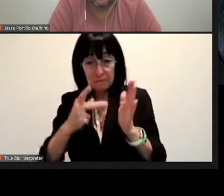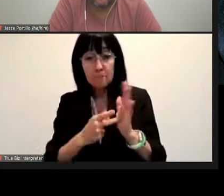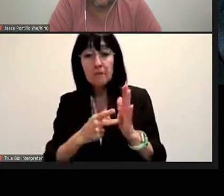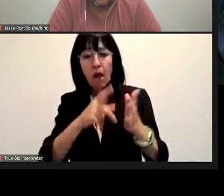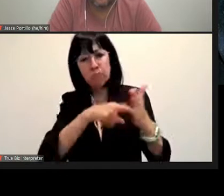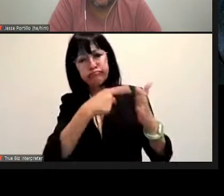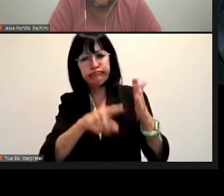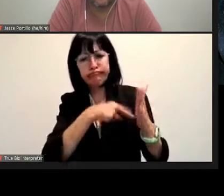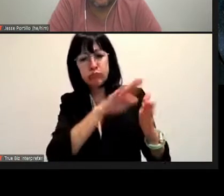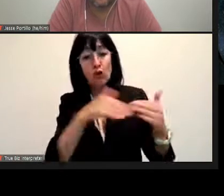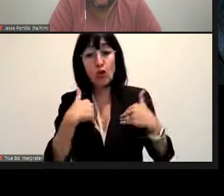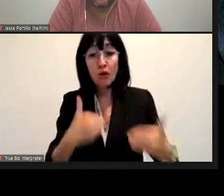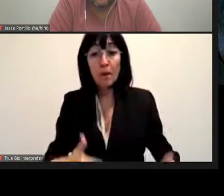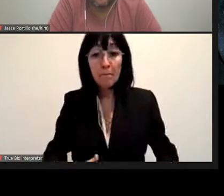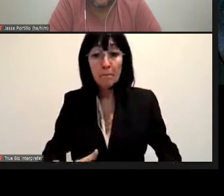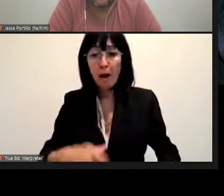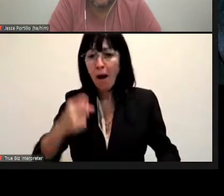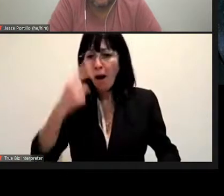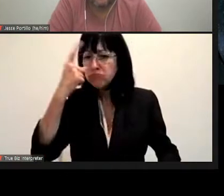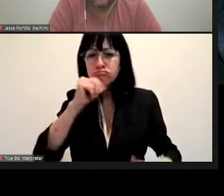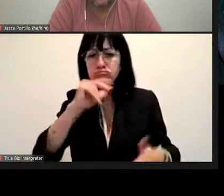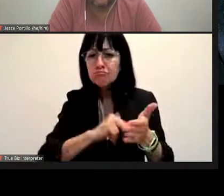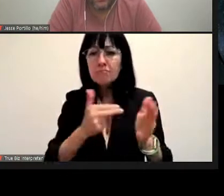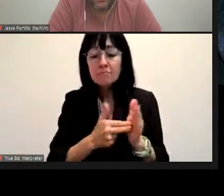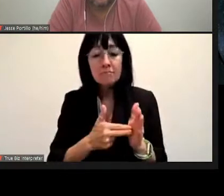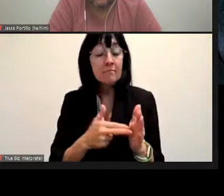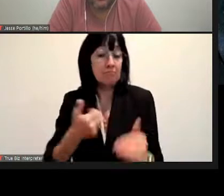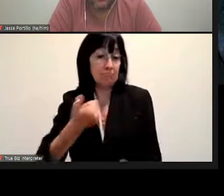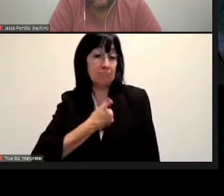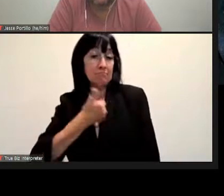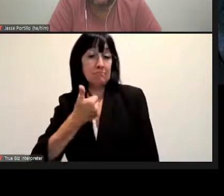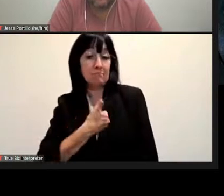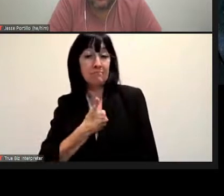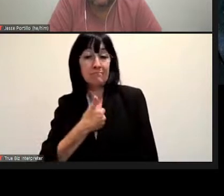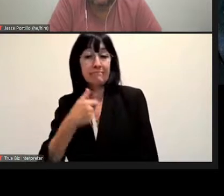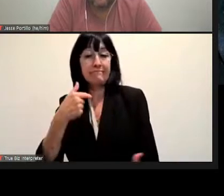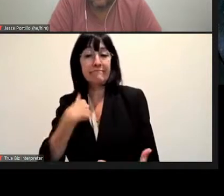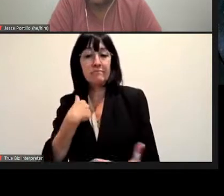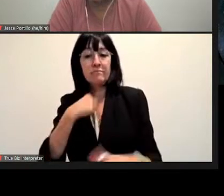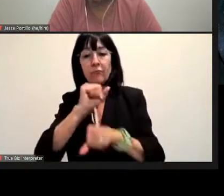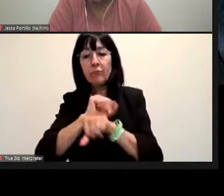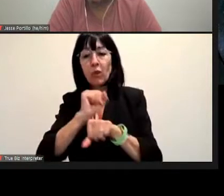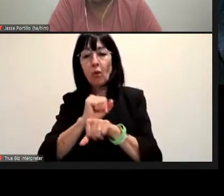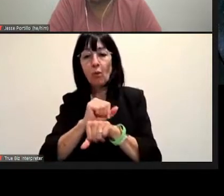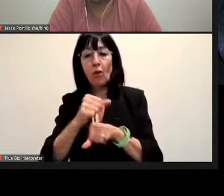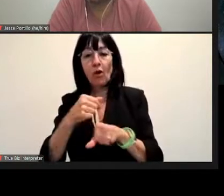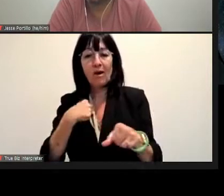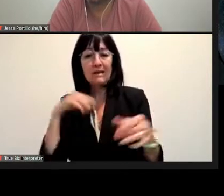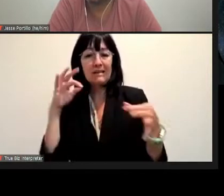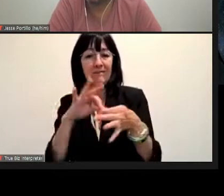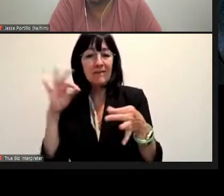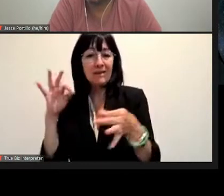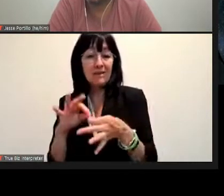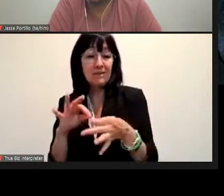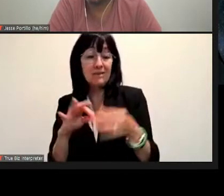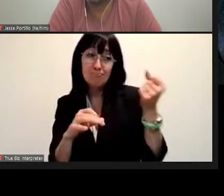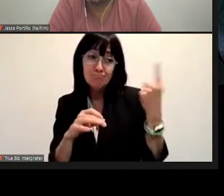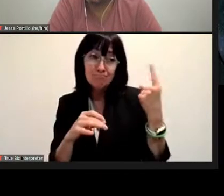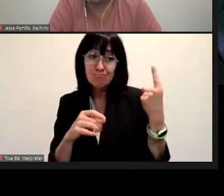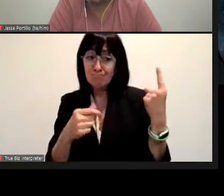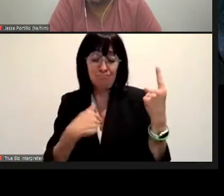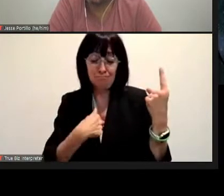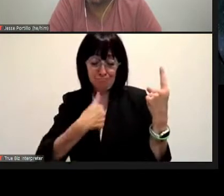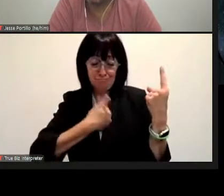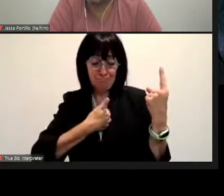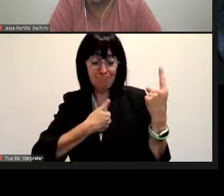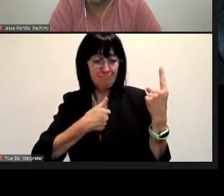is wearing the costume. So something I say frequently when I'm in fittings and just with my performers is like, listen, I don't have to wear this costume. Like, I just